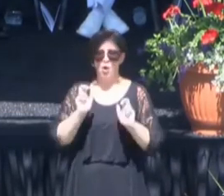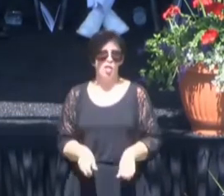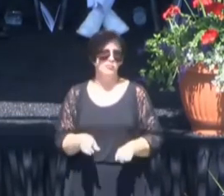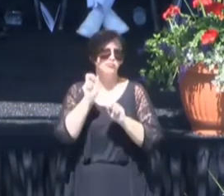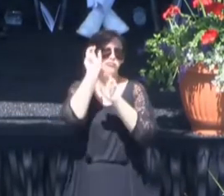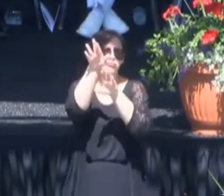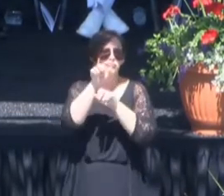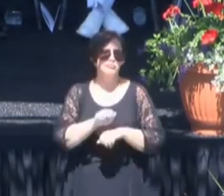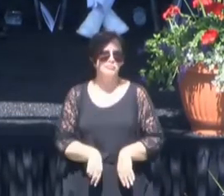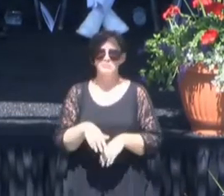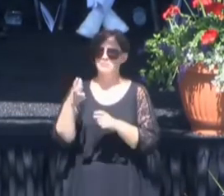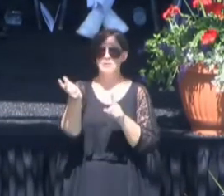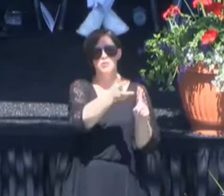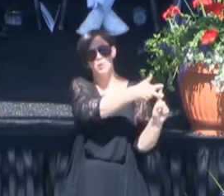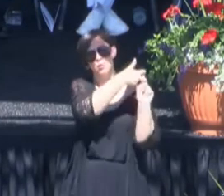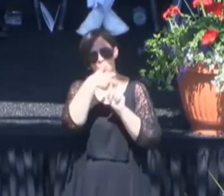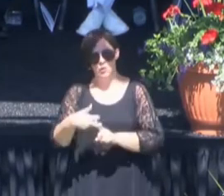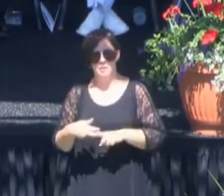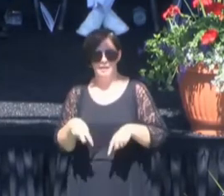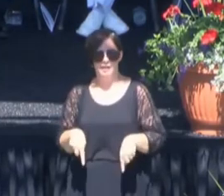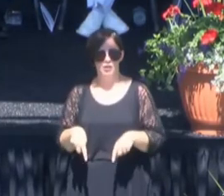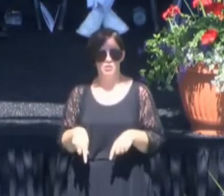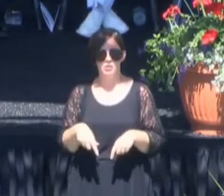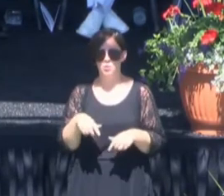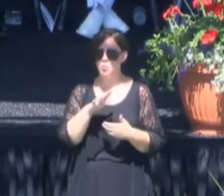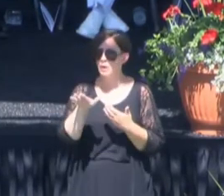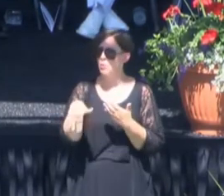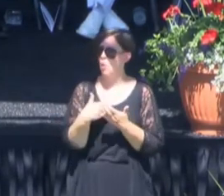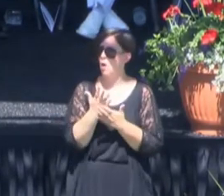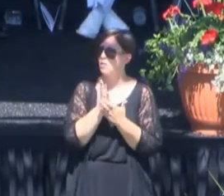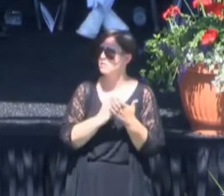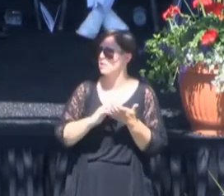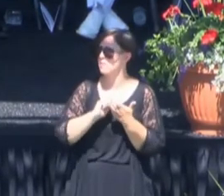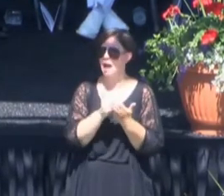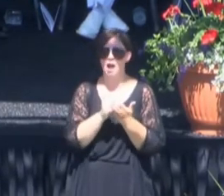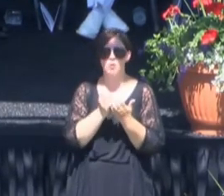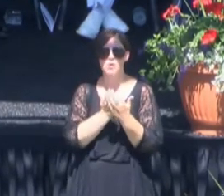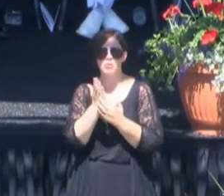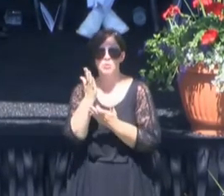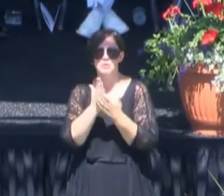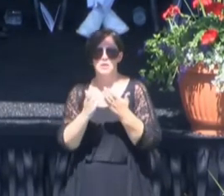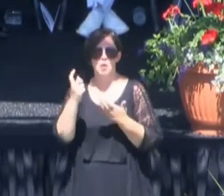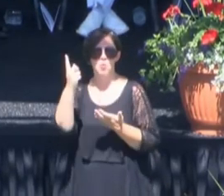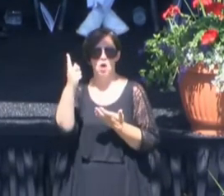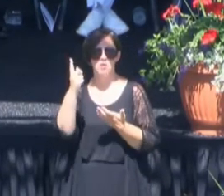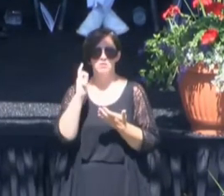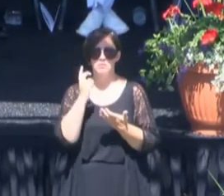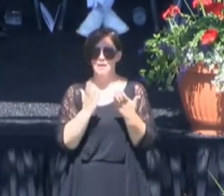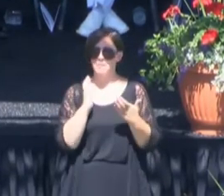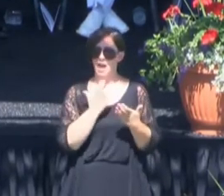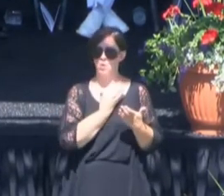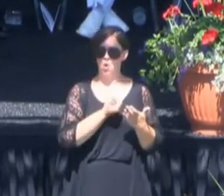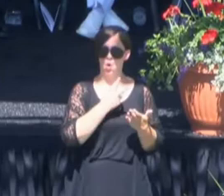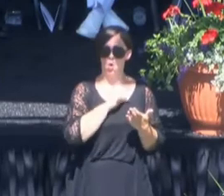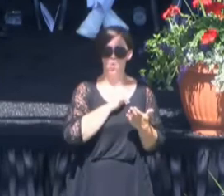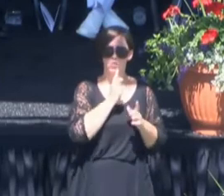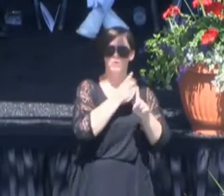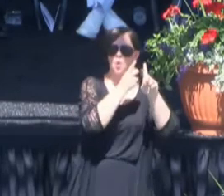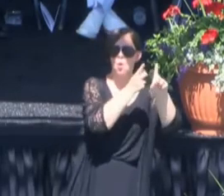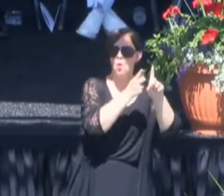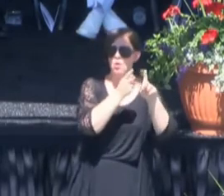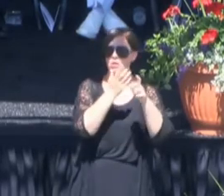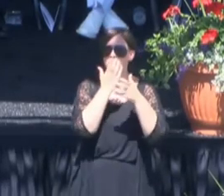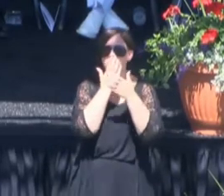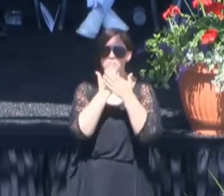me here to Kings Point. We all made it here somehow, through someone, our own ambition or good fortune.